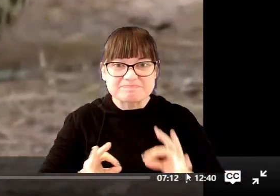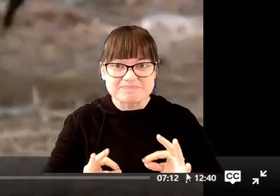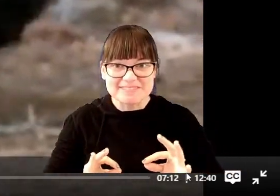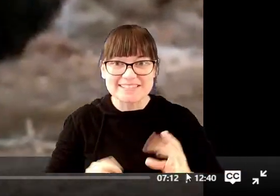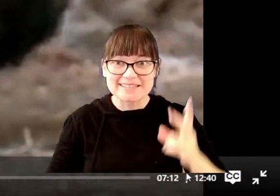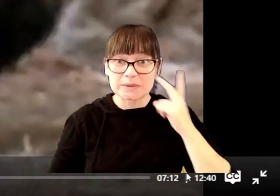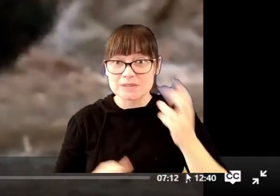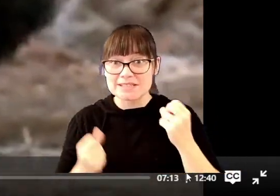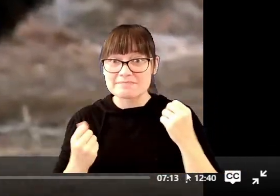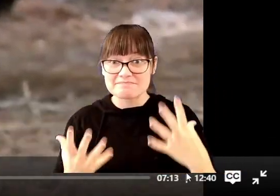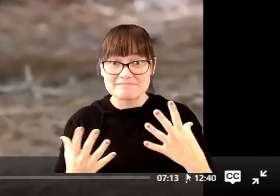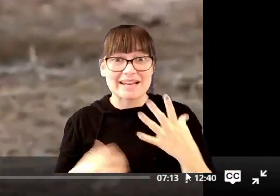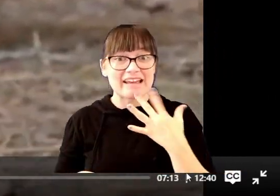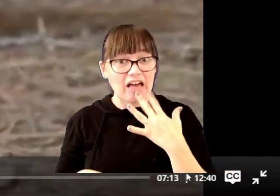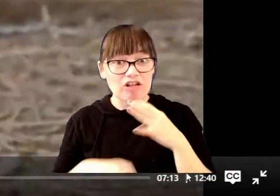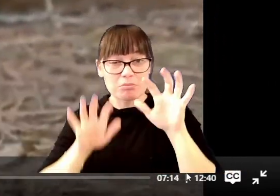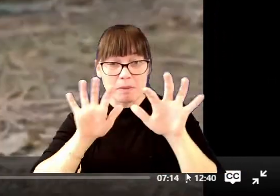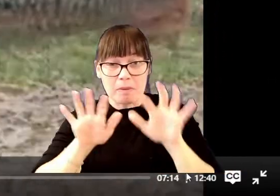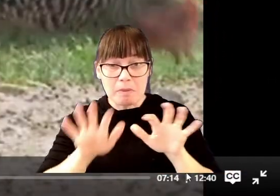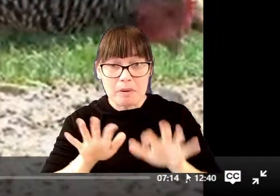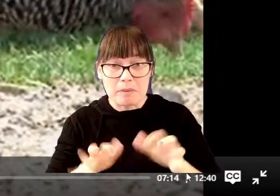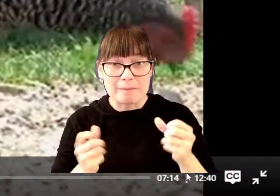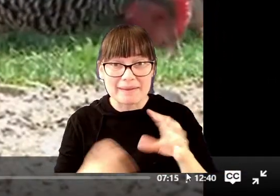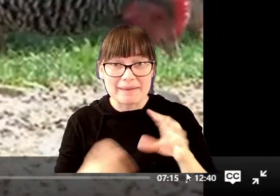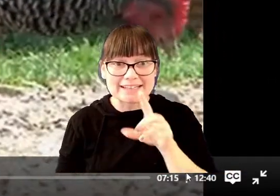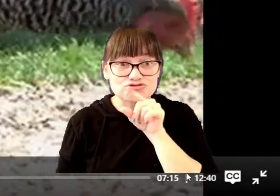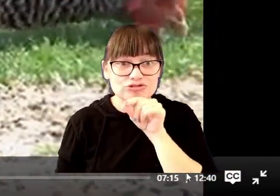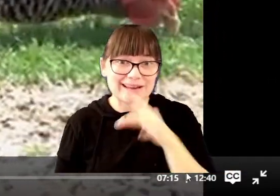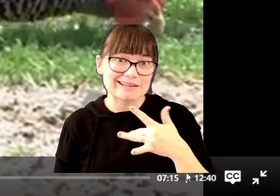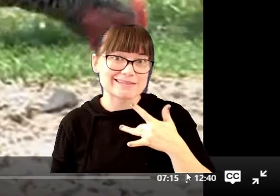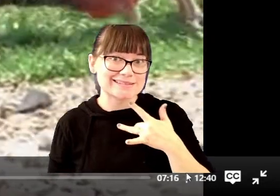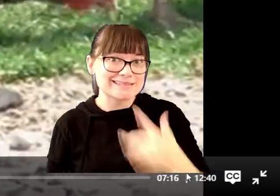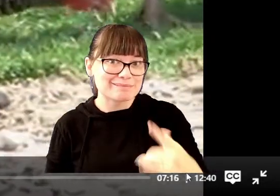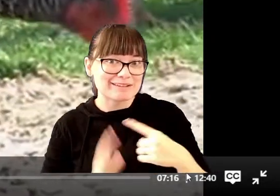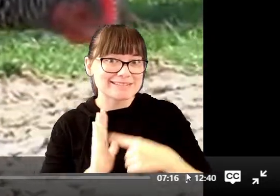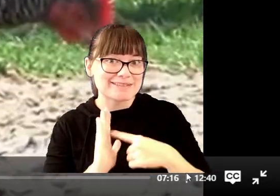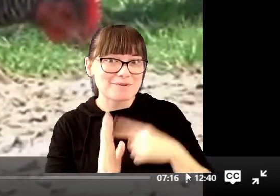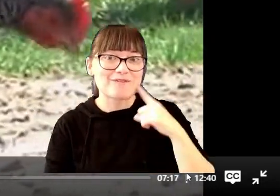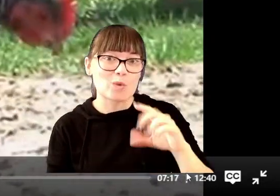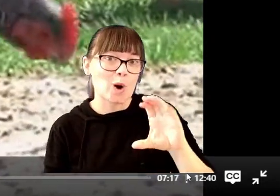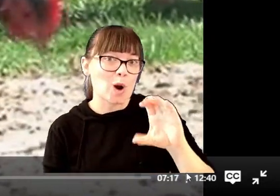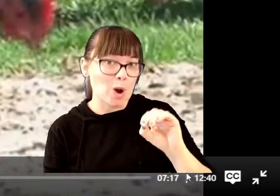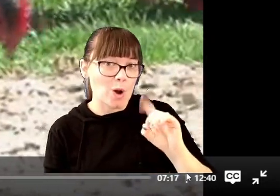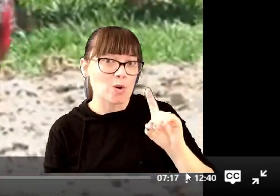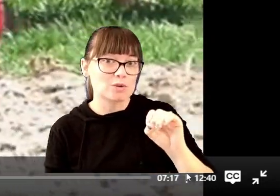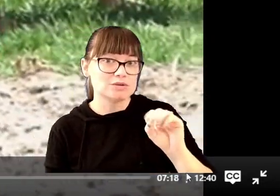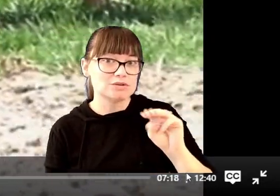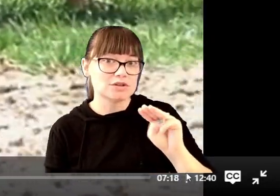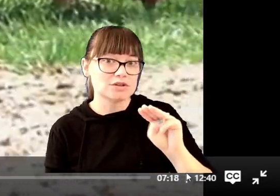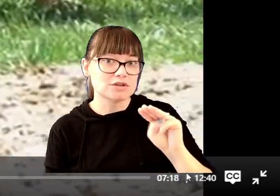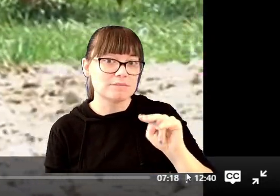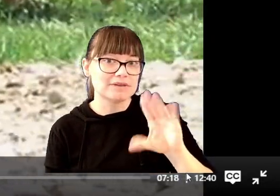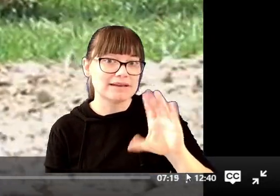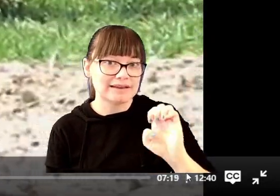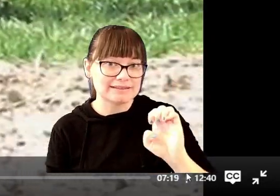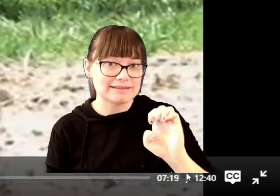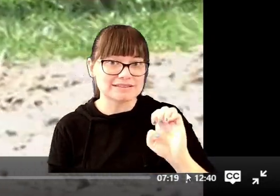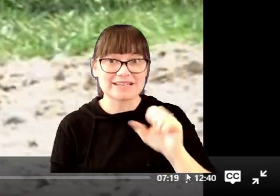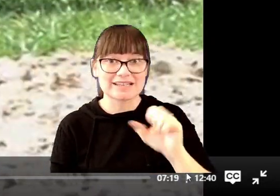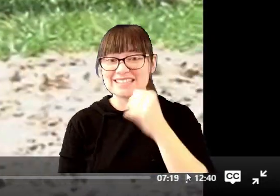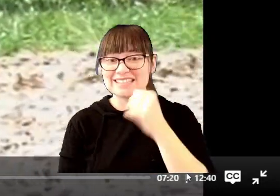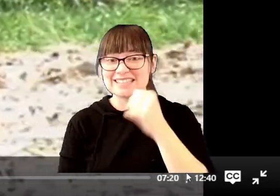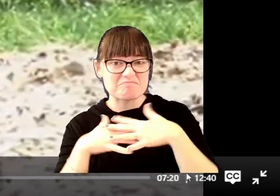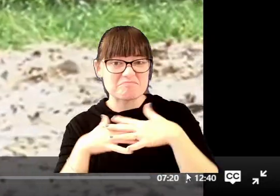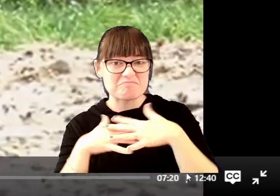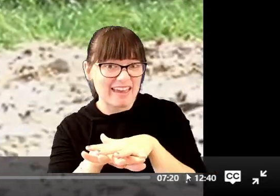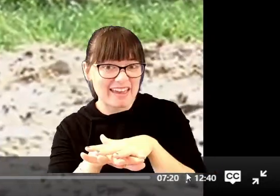chickens running around, you've probably seen one of these guys. This is the most classic example of codominance that you can think of. Again, it doesn't blend. Black doesn't